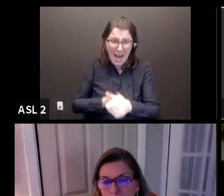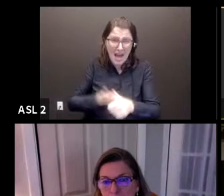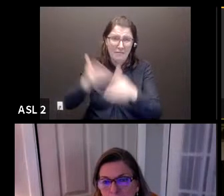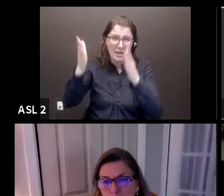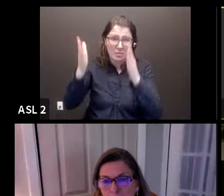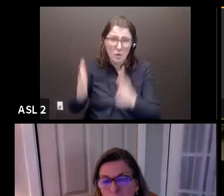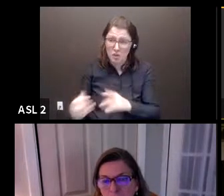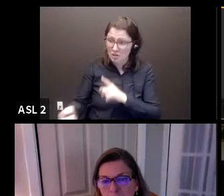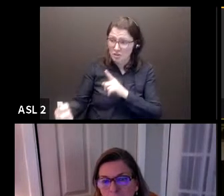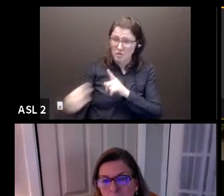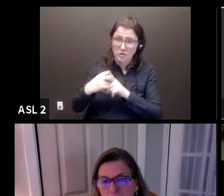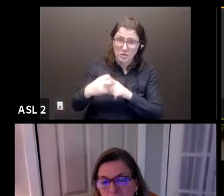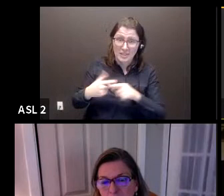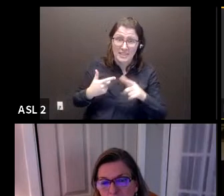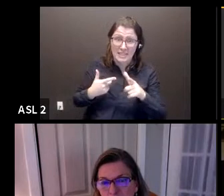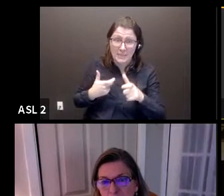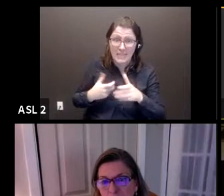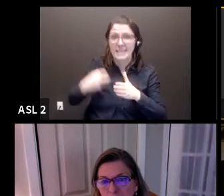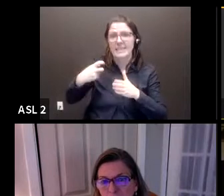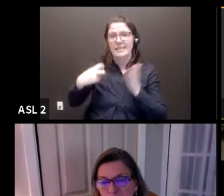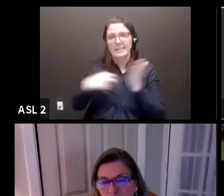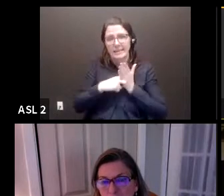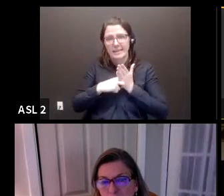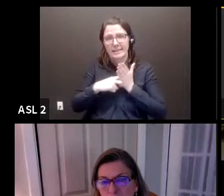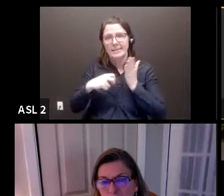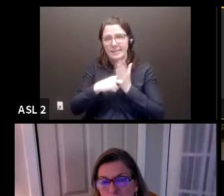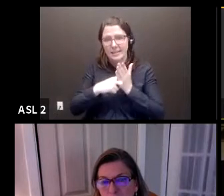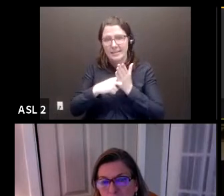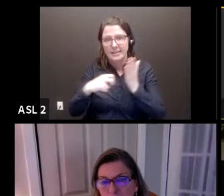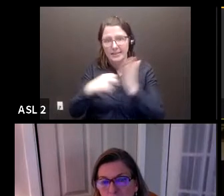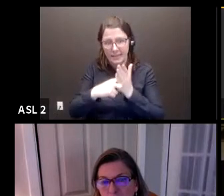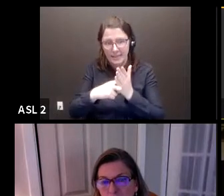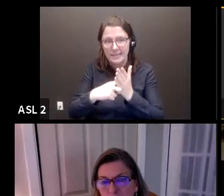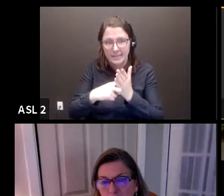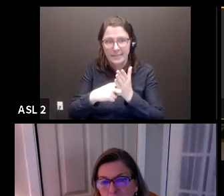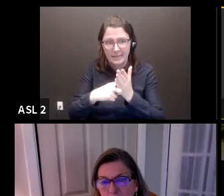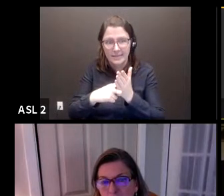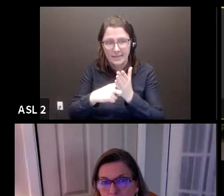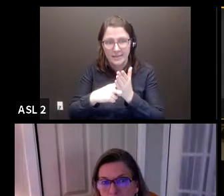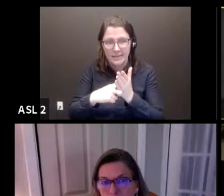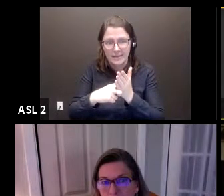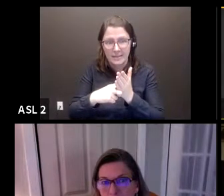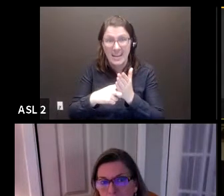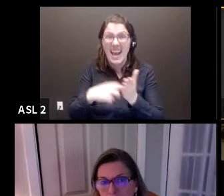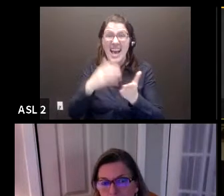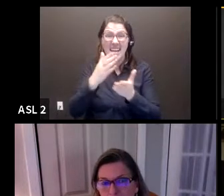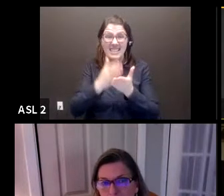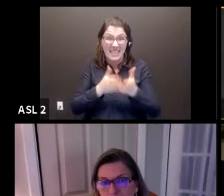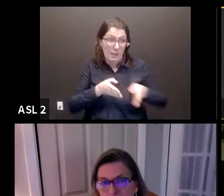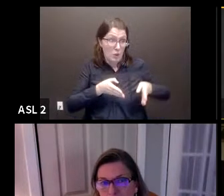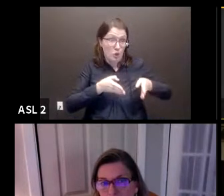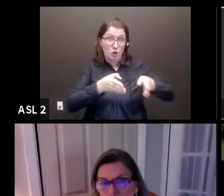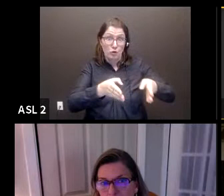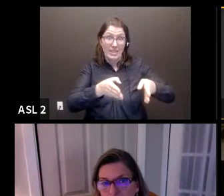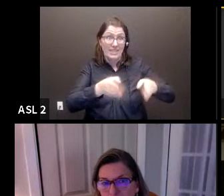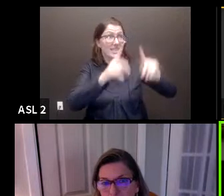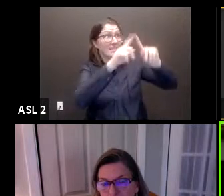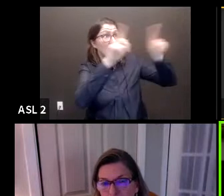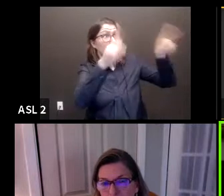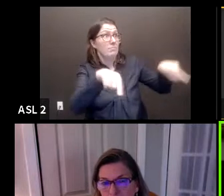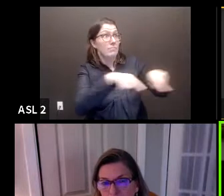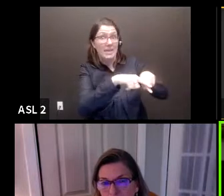area and there are a number of streets in the city of ottawa that are improperly posted in terms of their speed